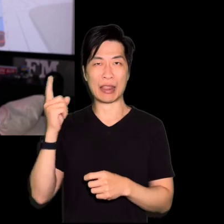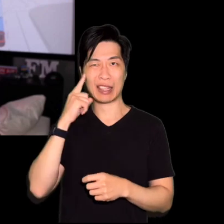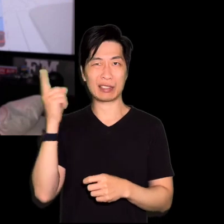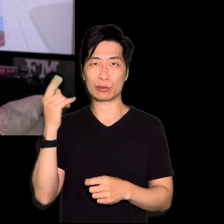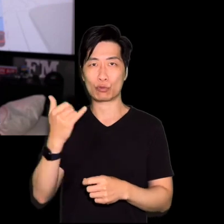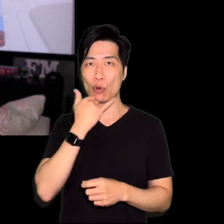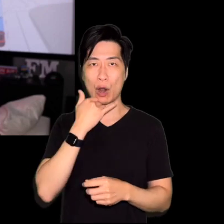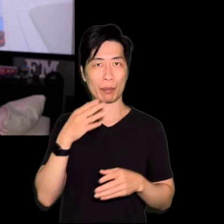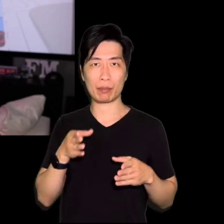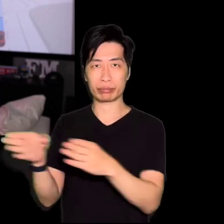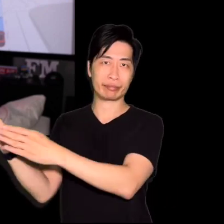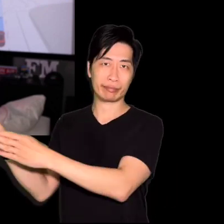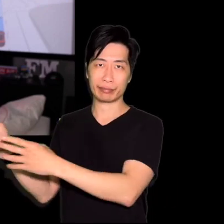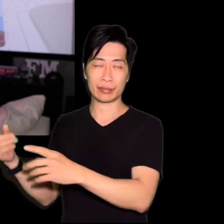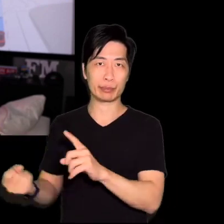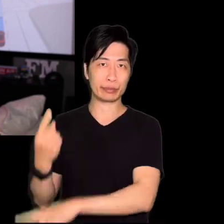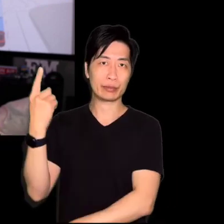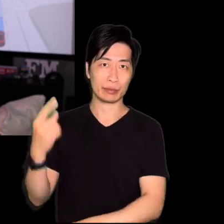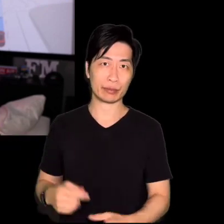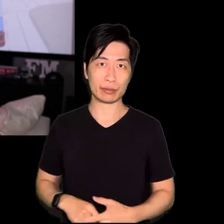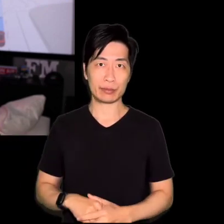path.